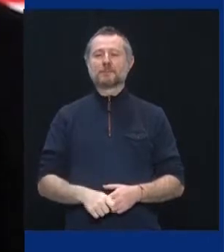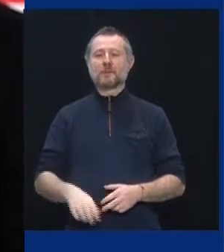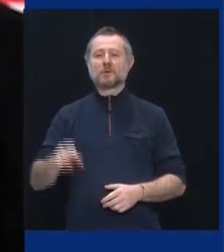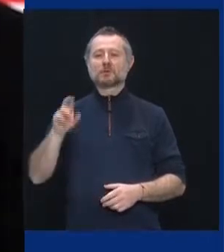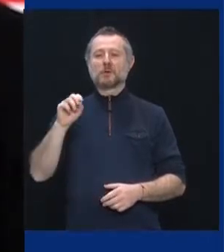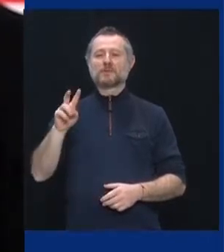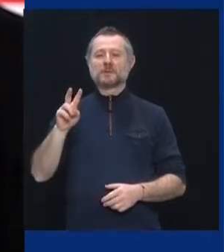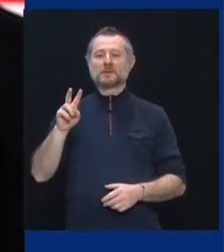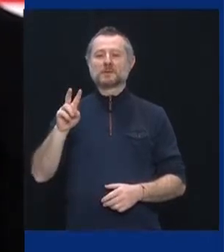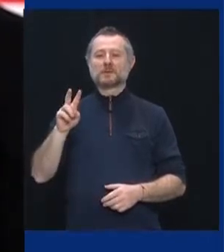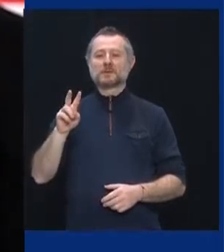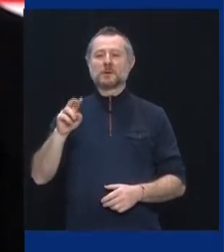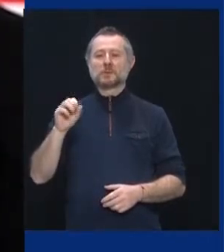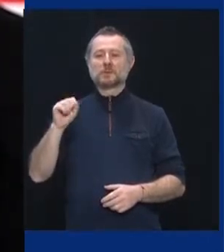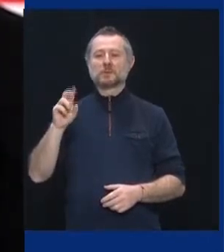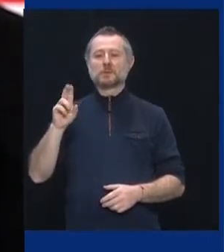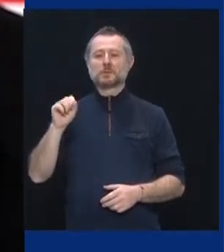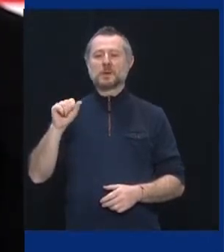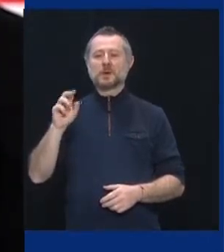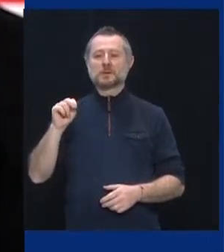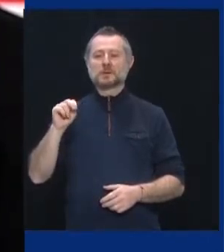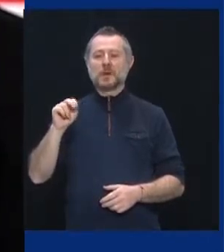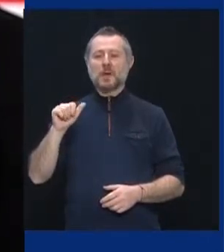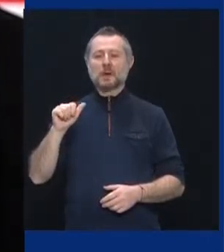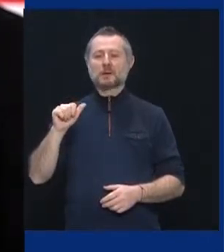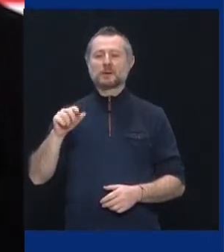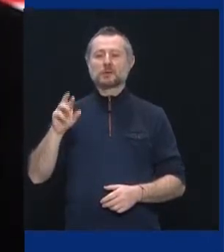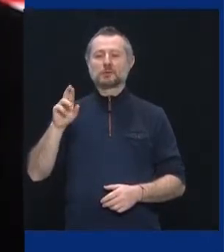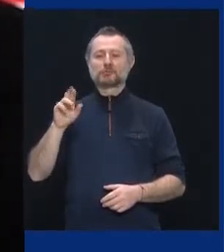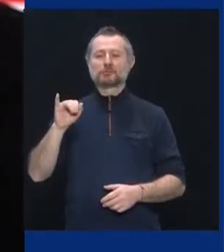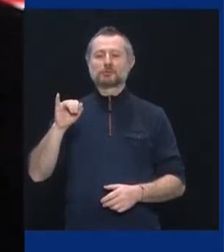Reverend Susanna Riviera Leona,